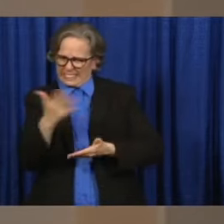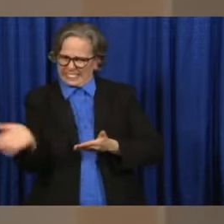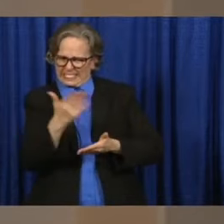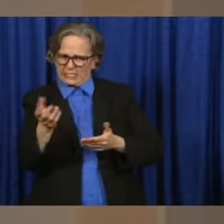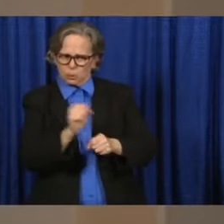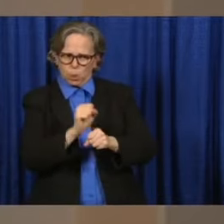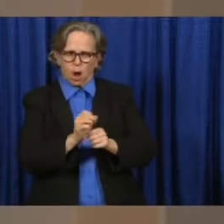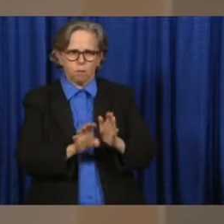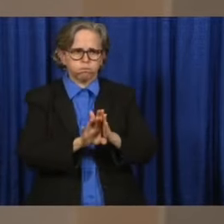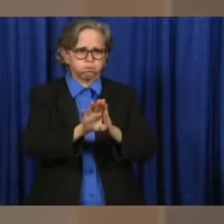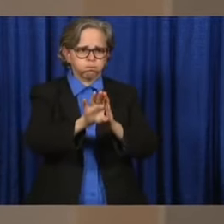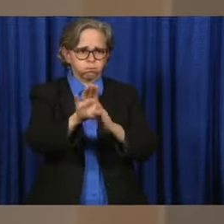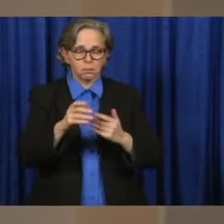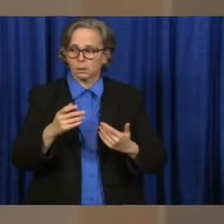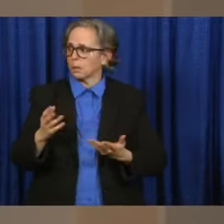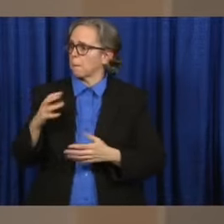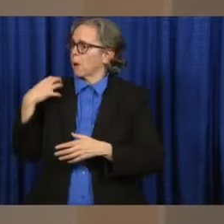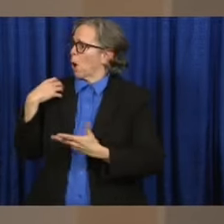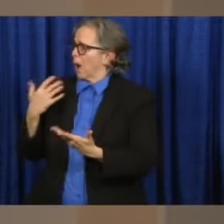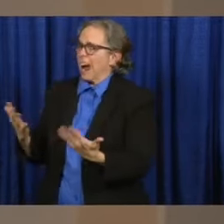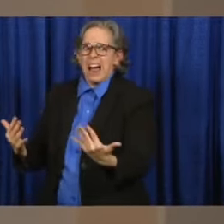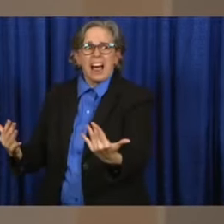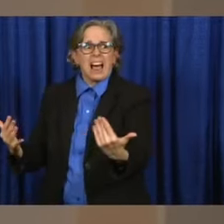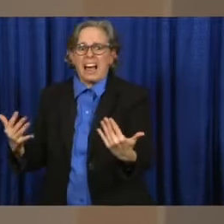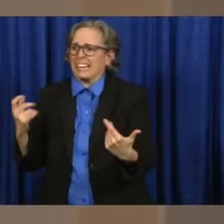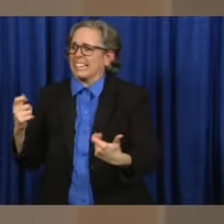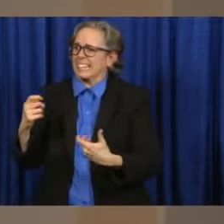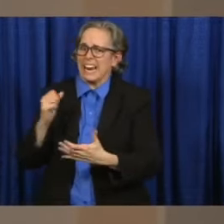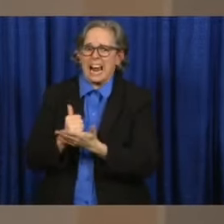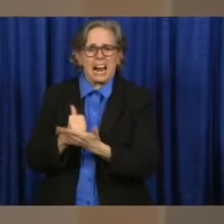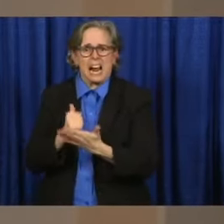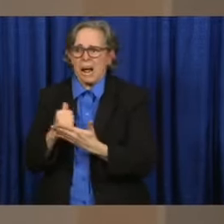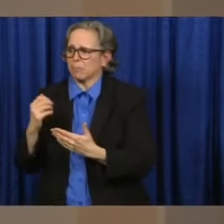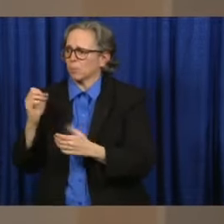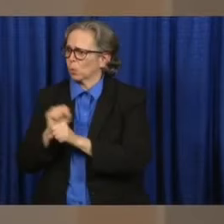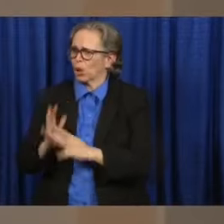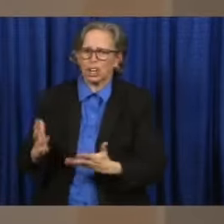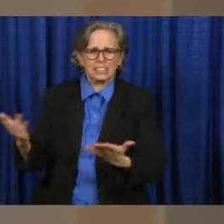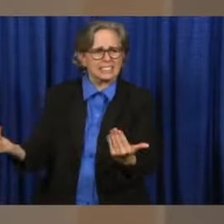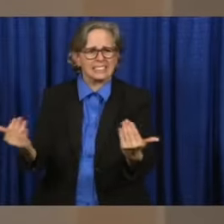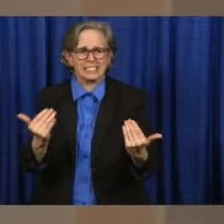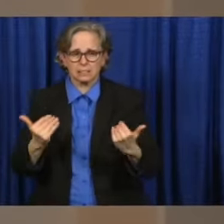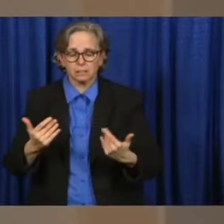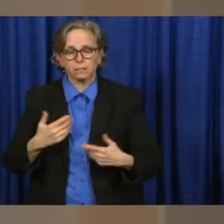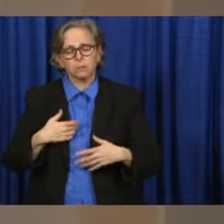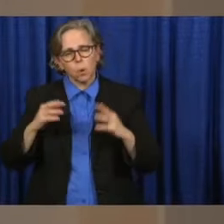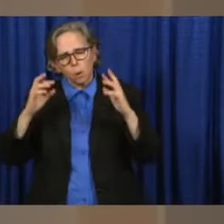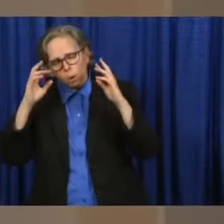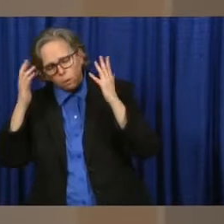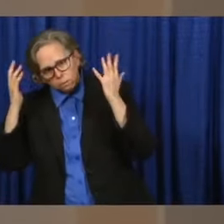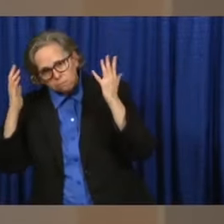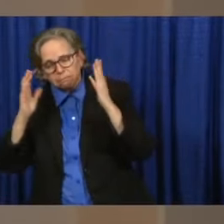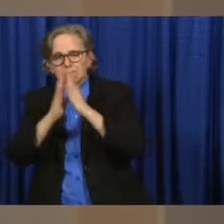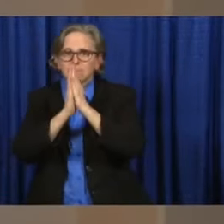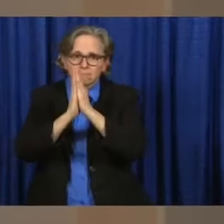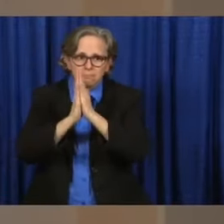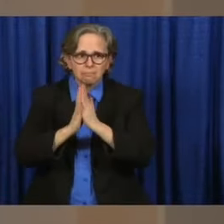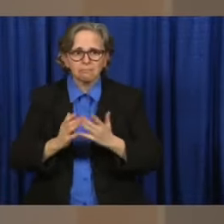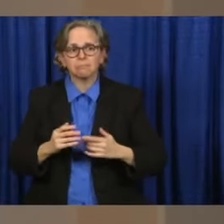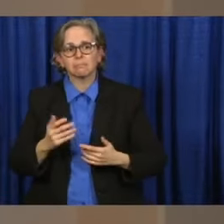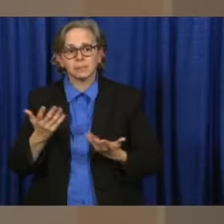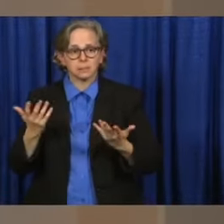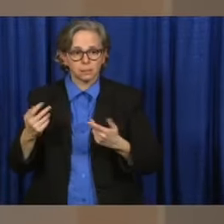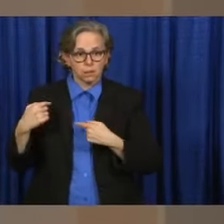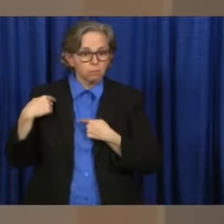who need people. And so we're hopeful that enough, for example, you may not have had a job. You may have been a